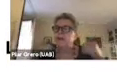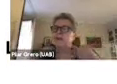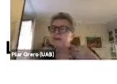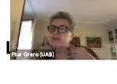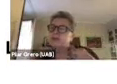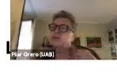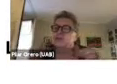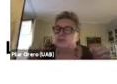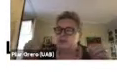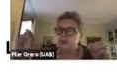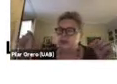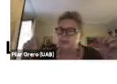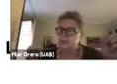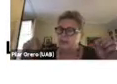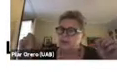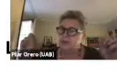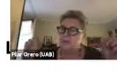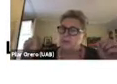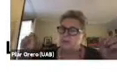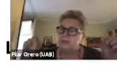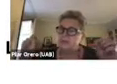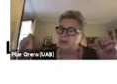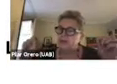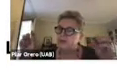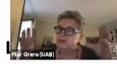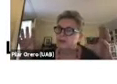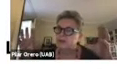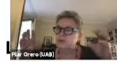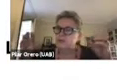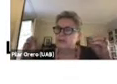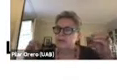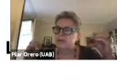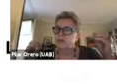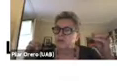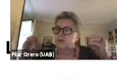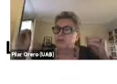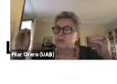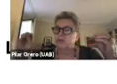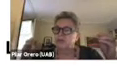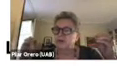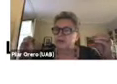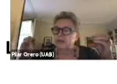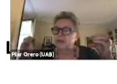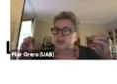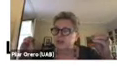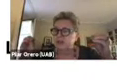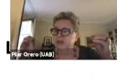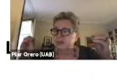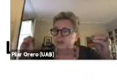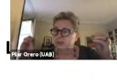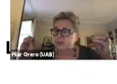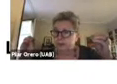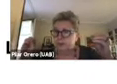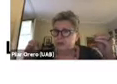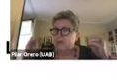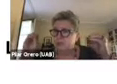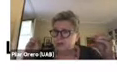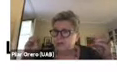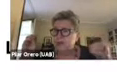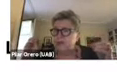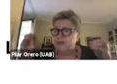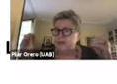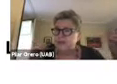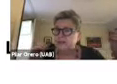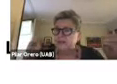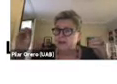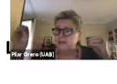a, you could move the sound objects could be modified. So because you could